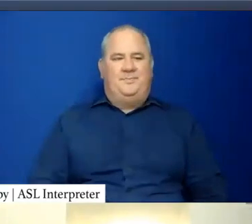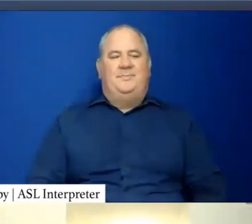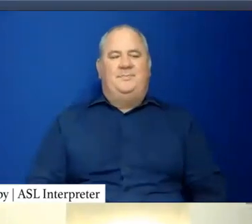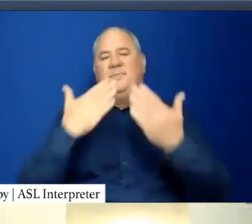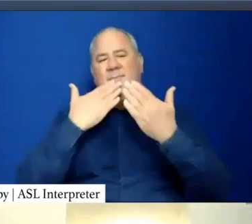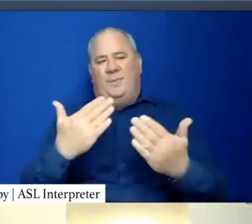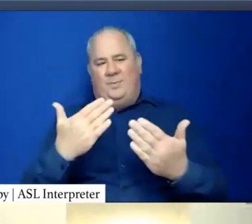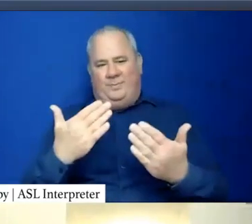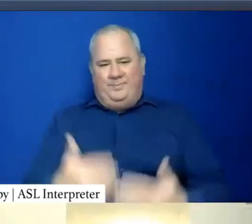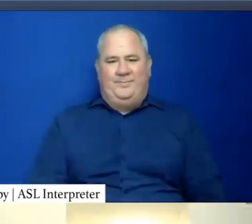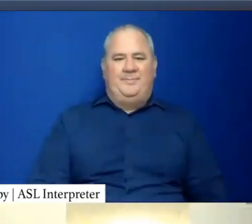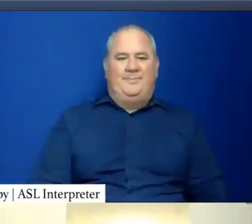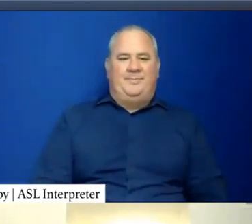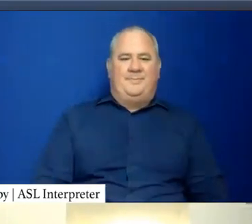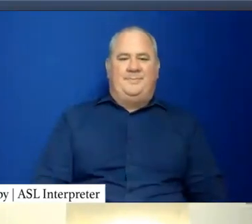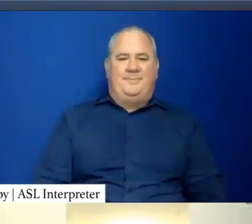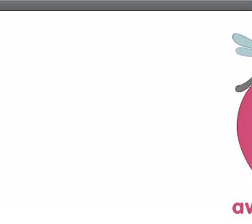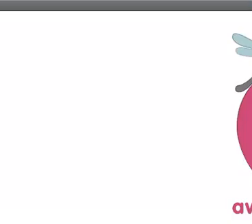much.